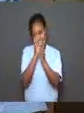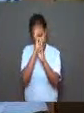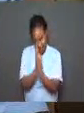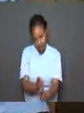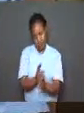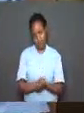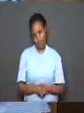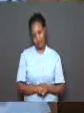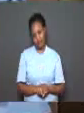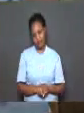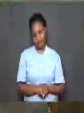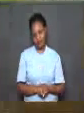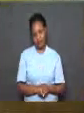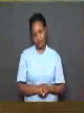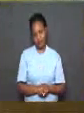the country.